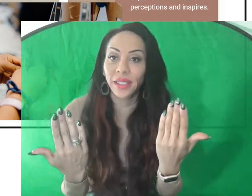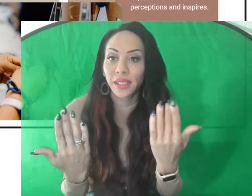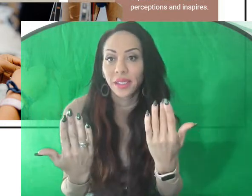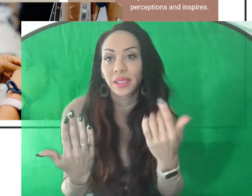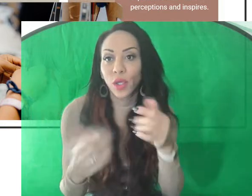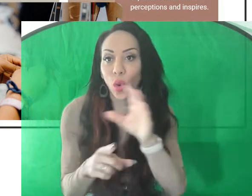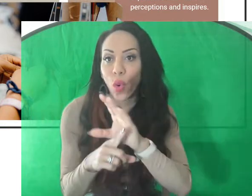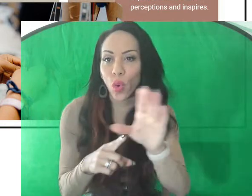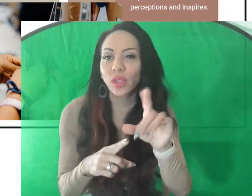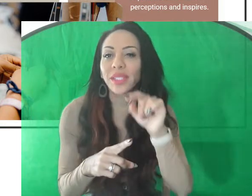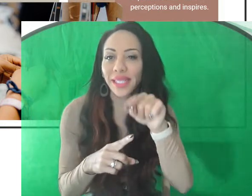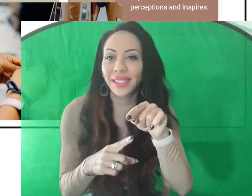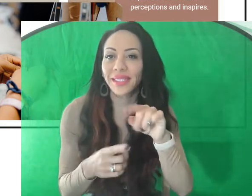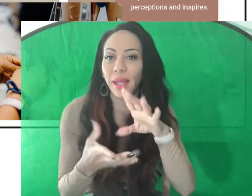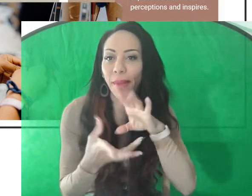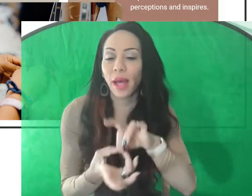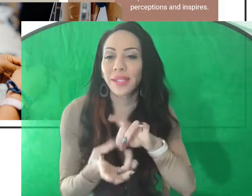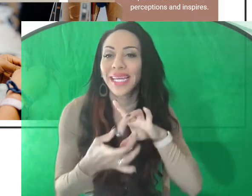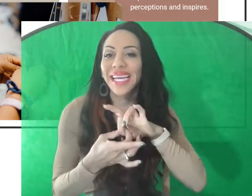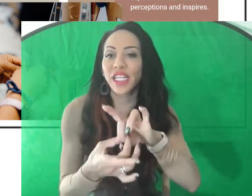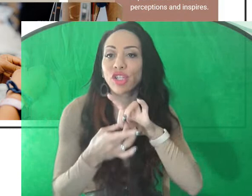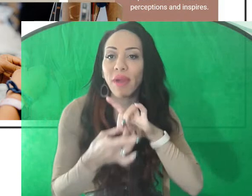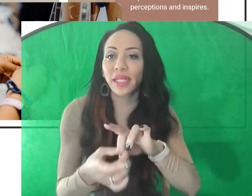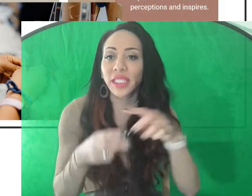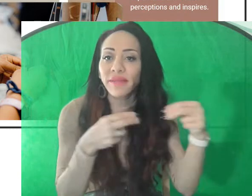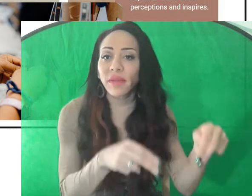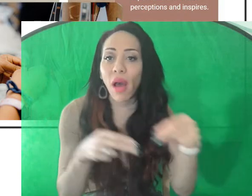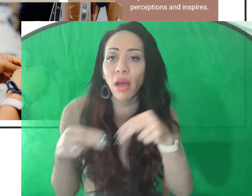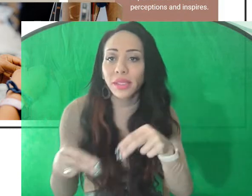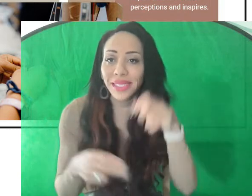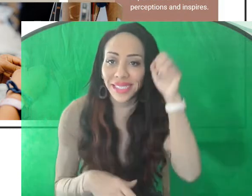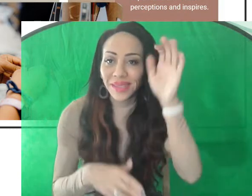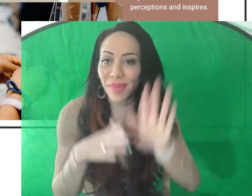kind of going through that whole process of that. Yeah.